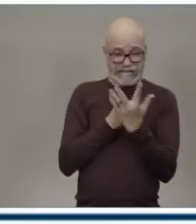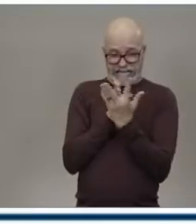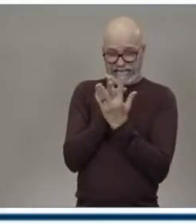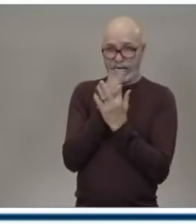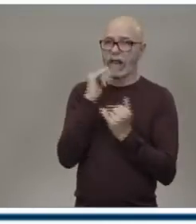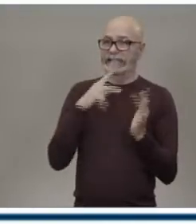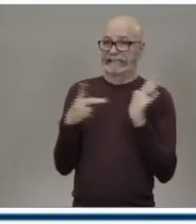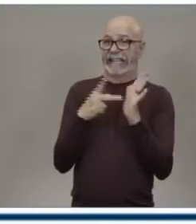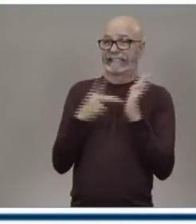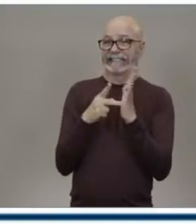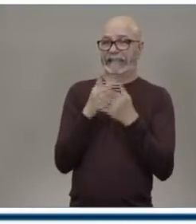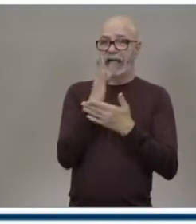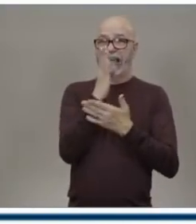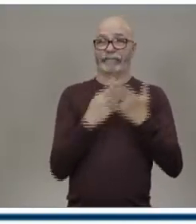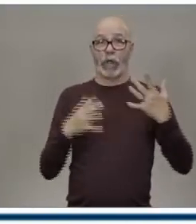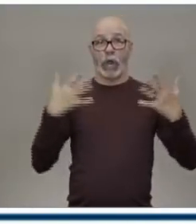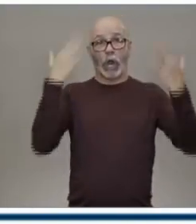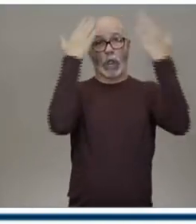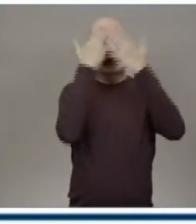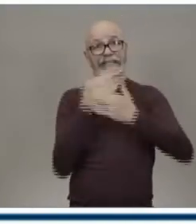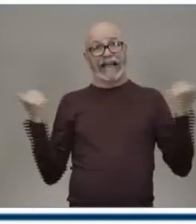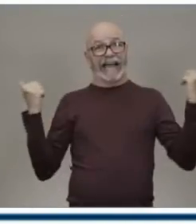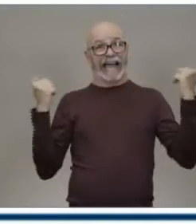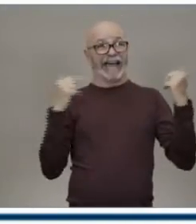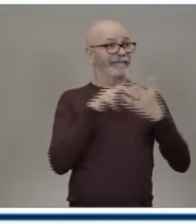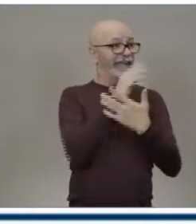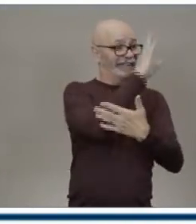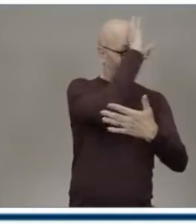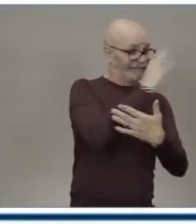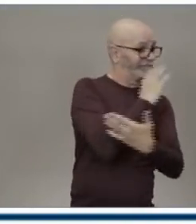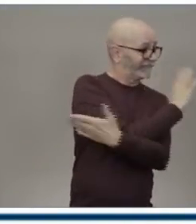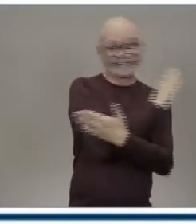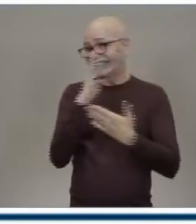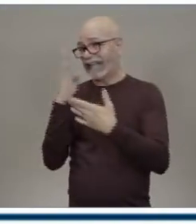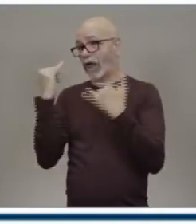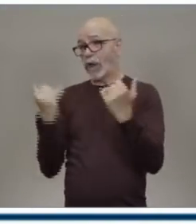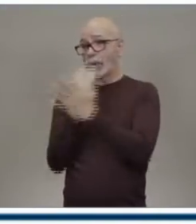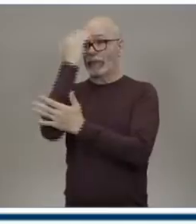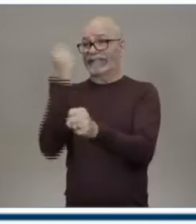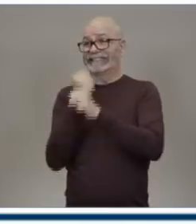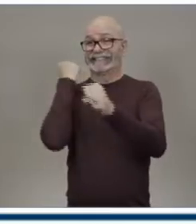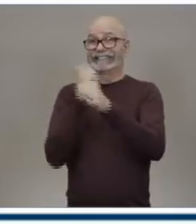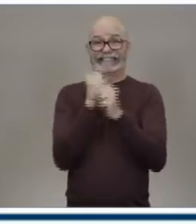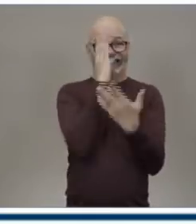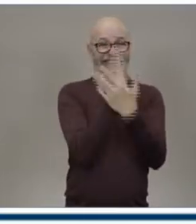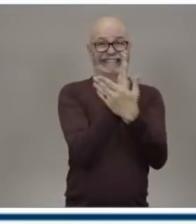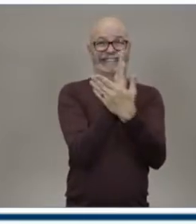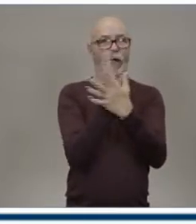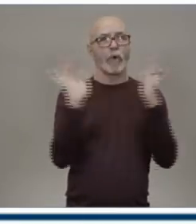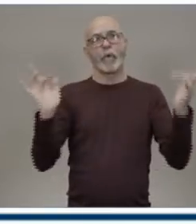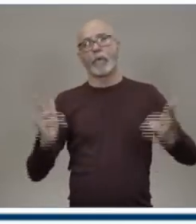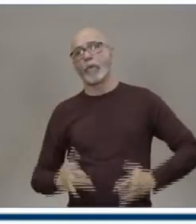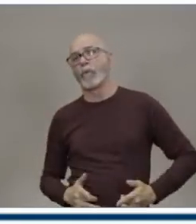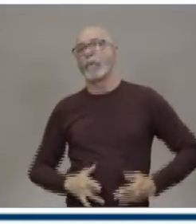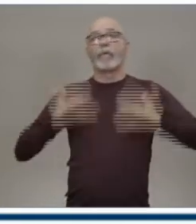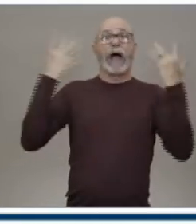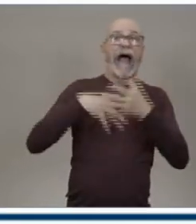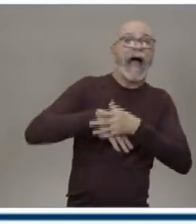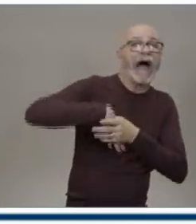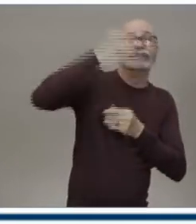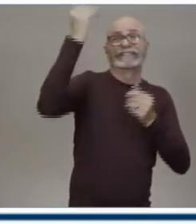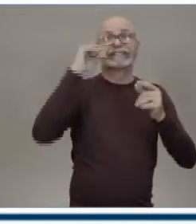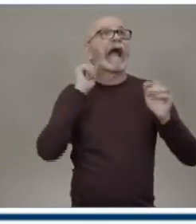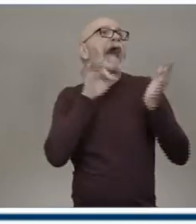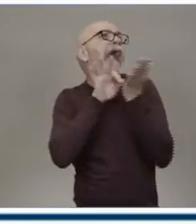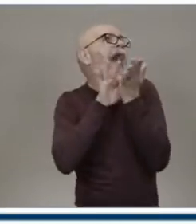holiday season, and that is New Year's, a time when we normally stand in large crowds outside to do the countdown, or we mark the New Year's